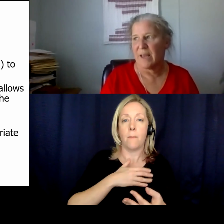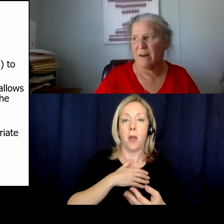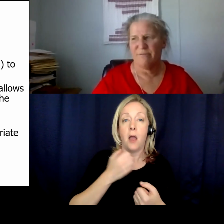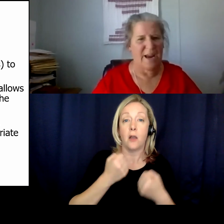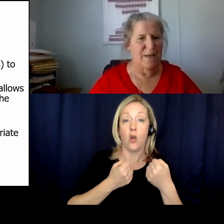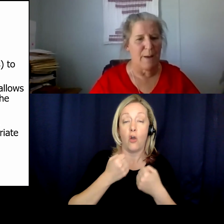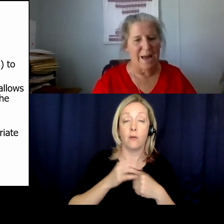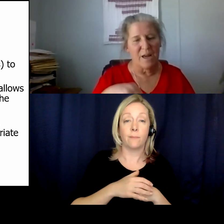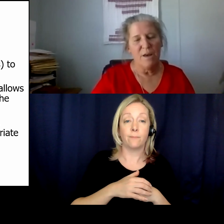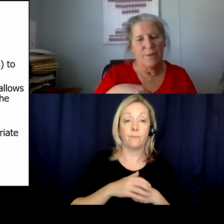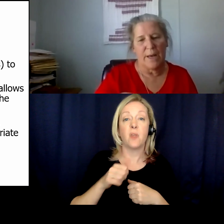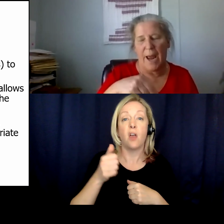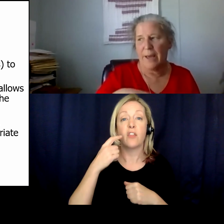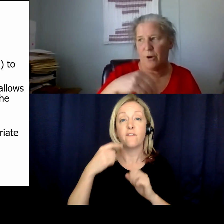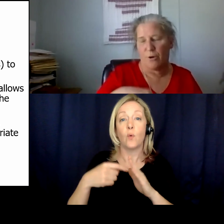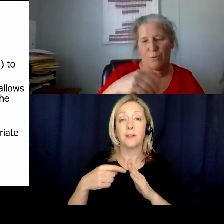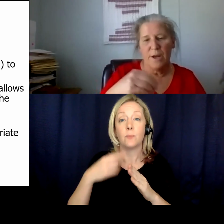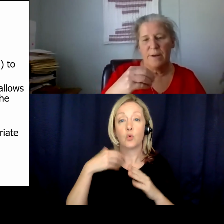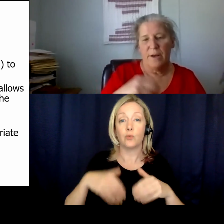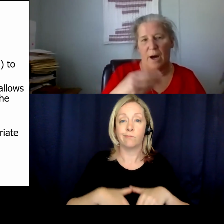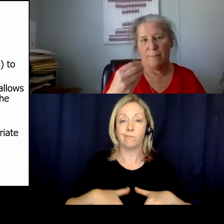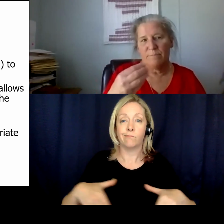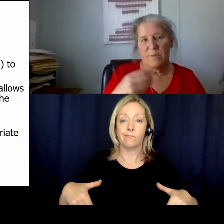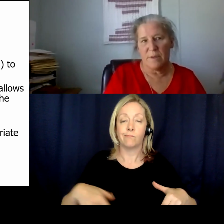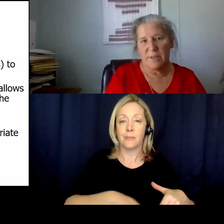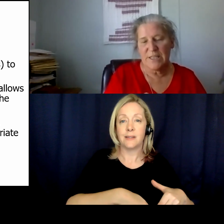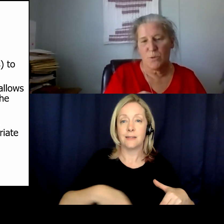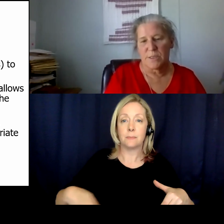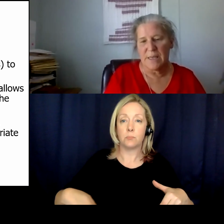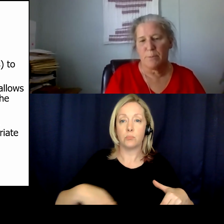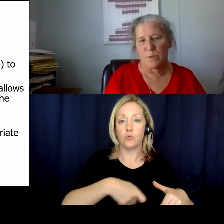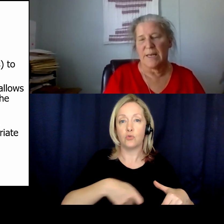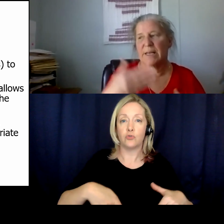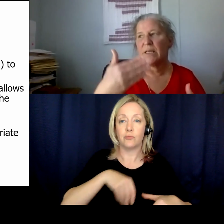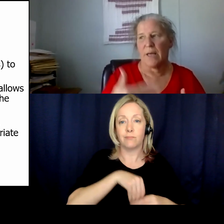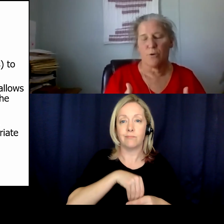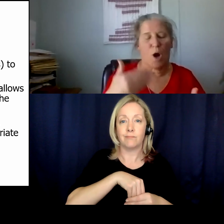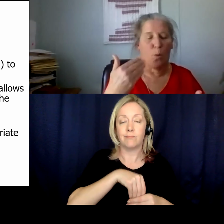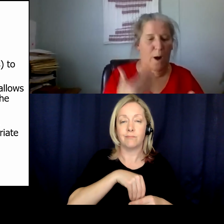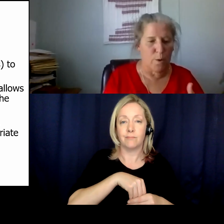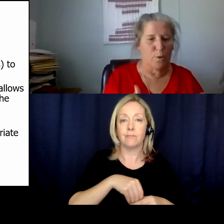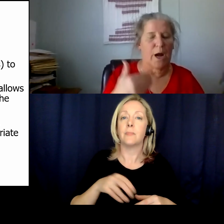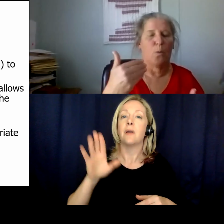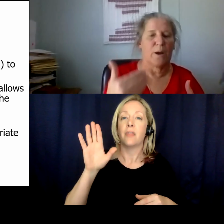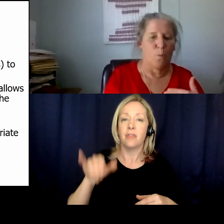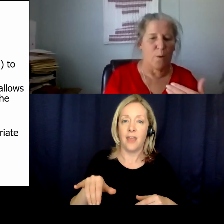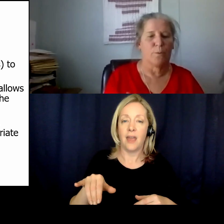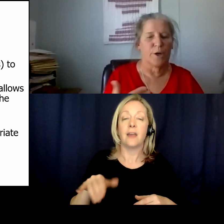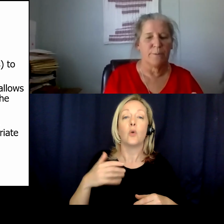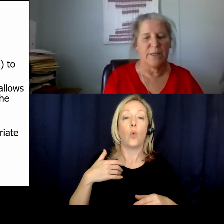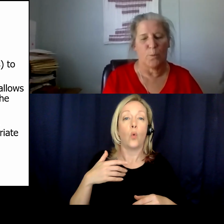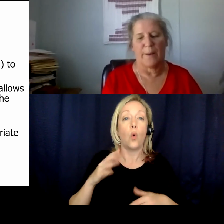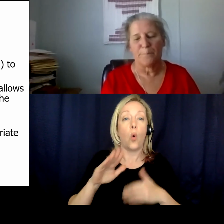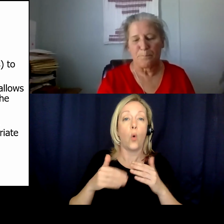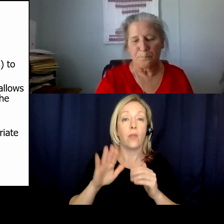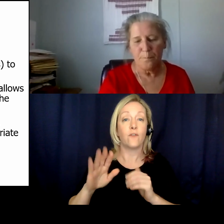items like a fanny pack that had her tangible symbols in it to let her know where we were going and what we were